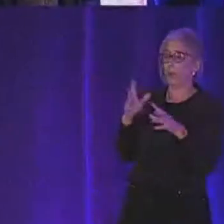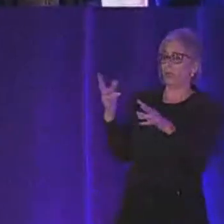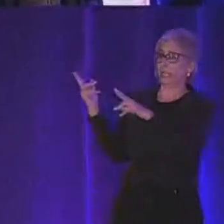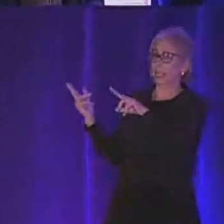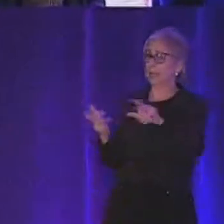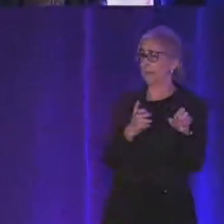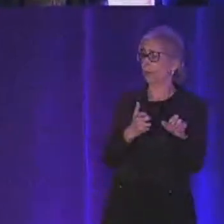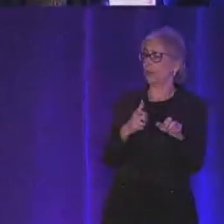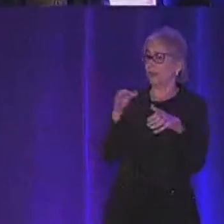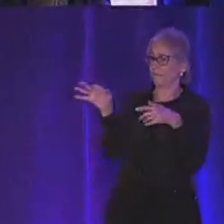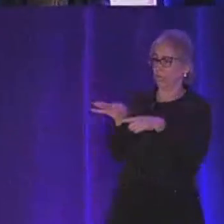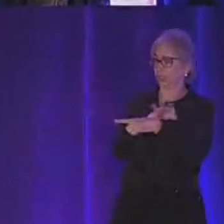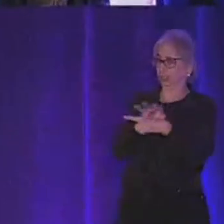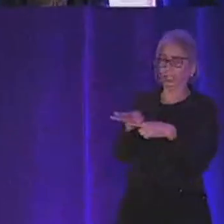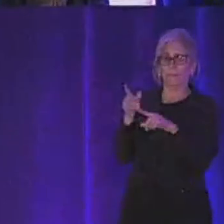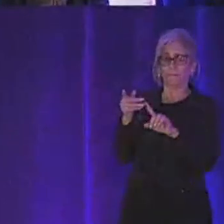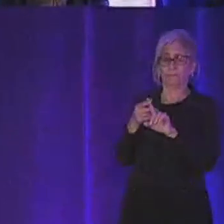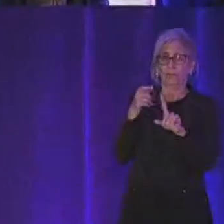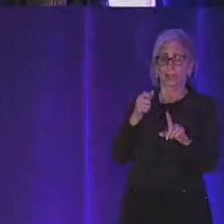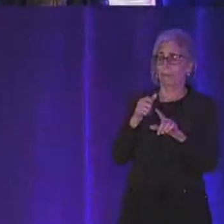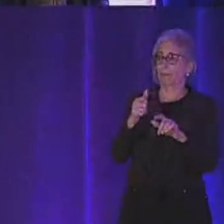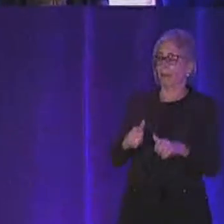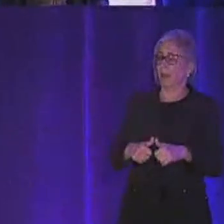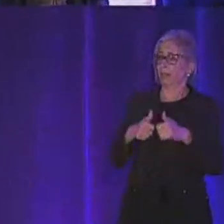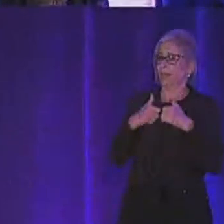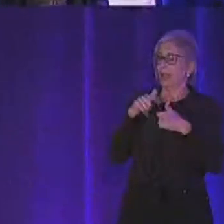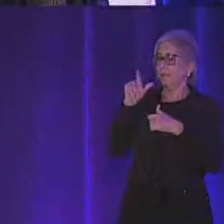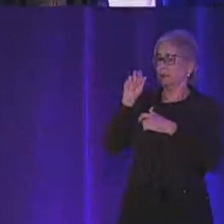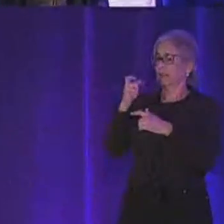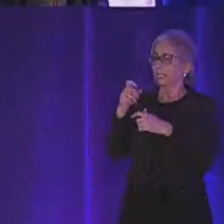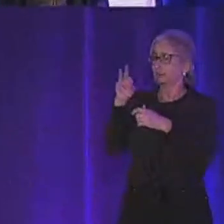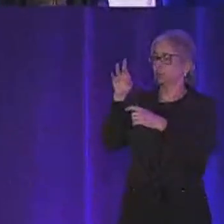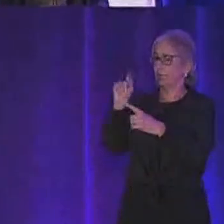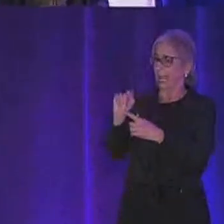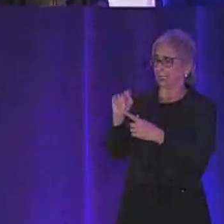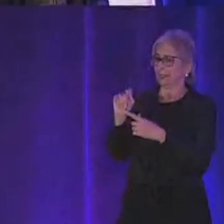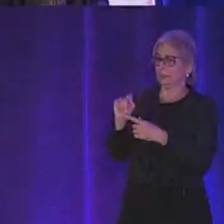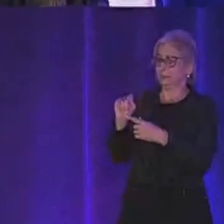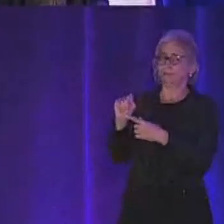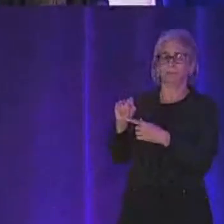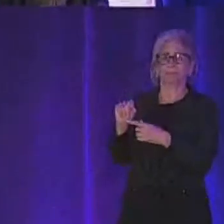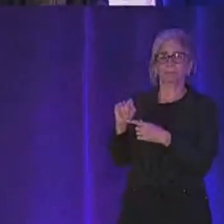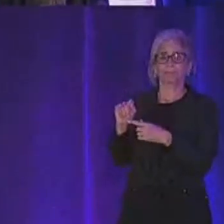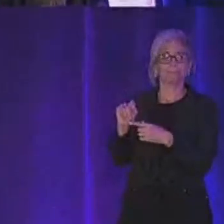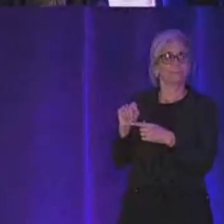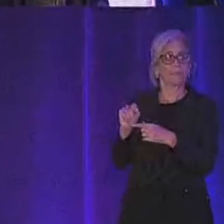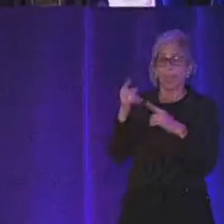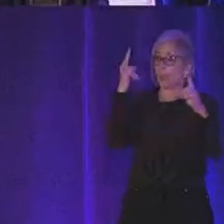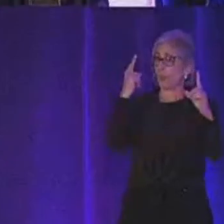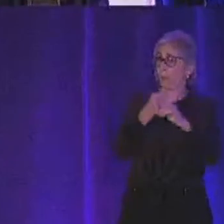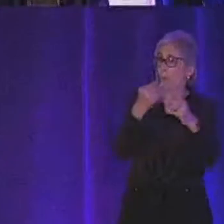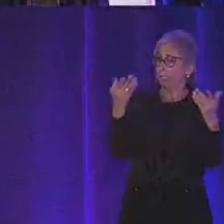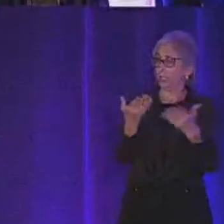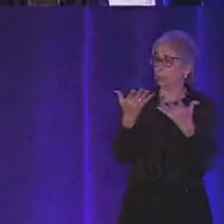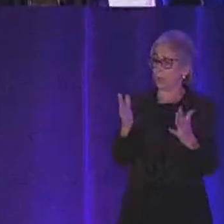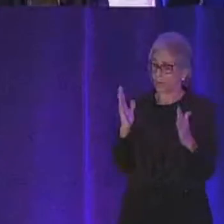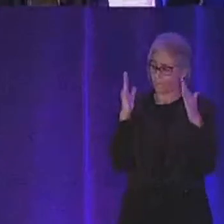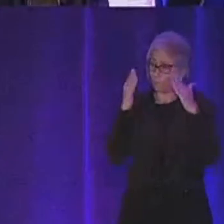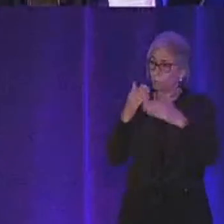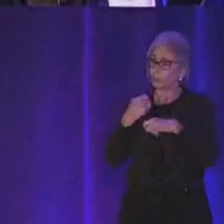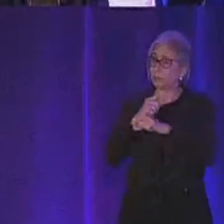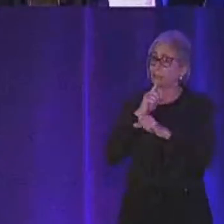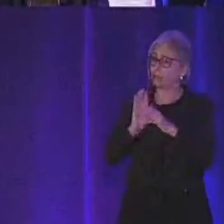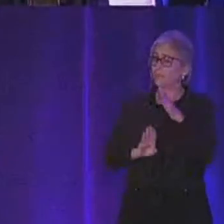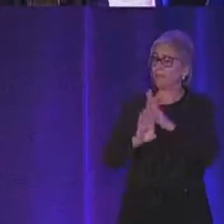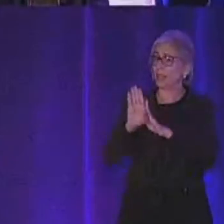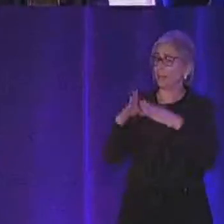functions from LiveBlocks client and LiveBlocks React. And again, the point here is to focus on and show you just the developer